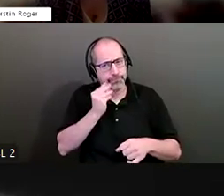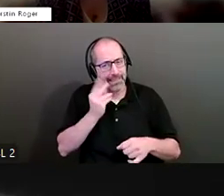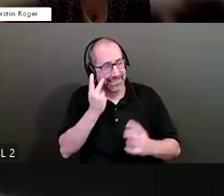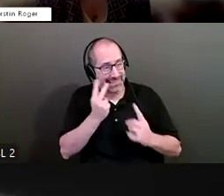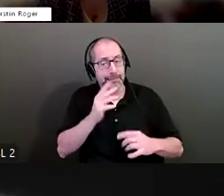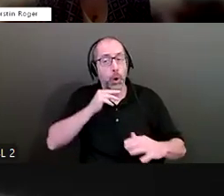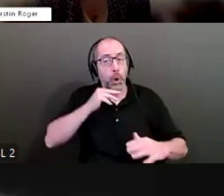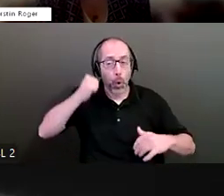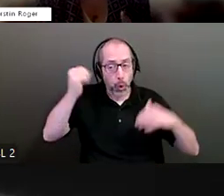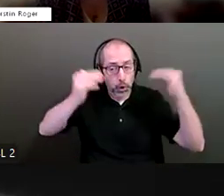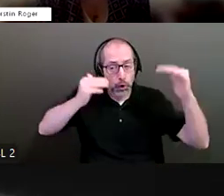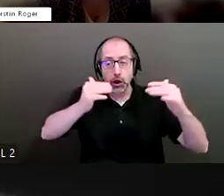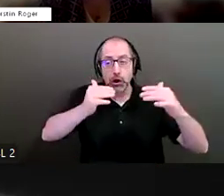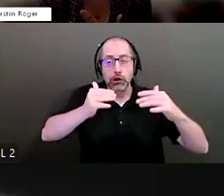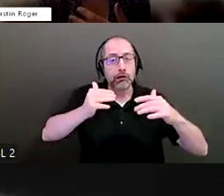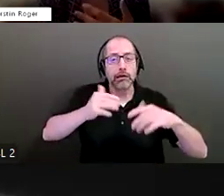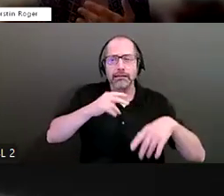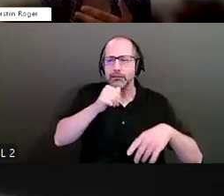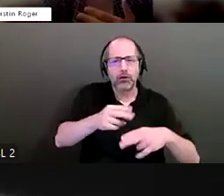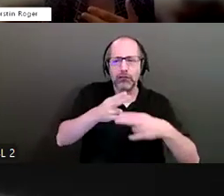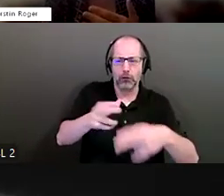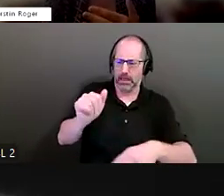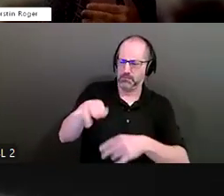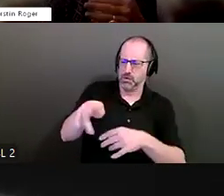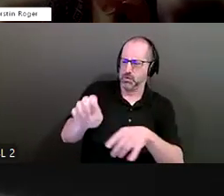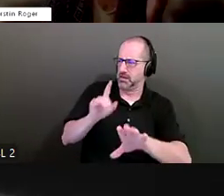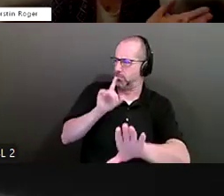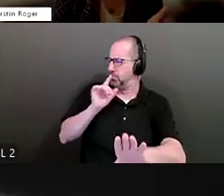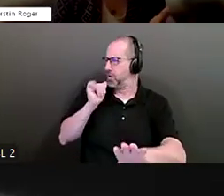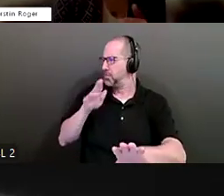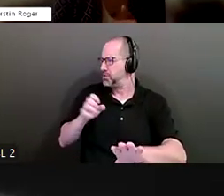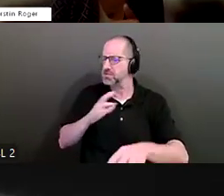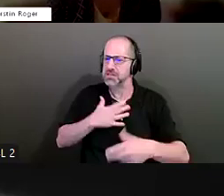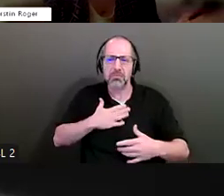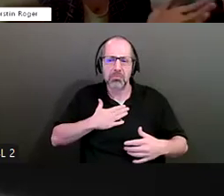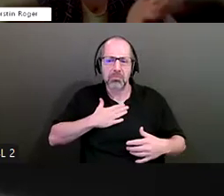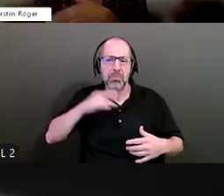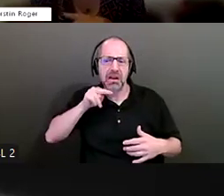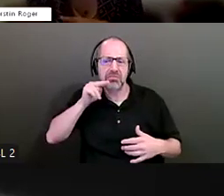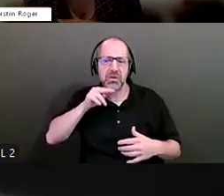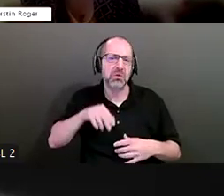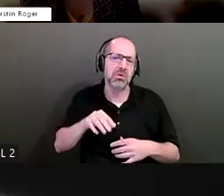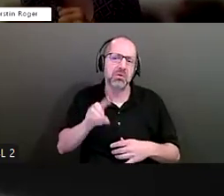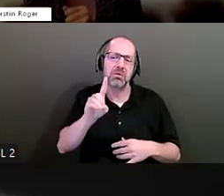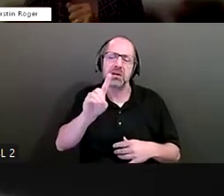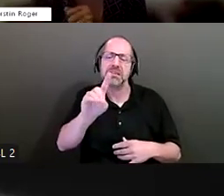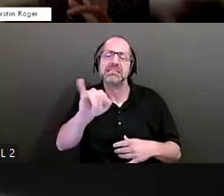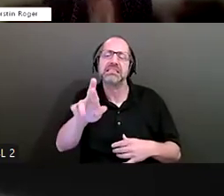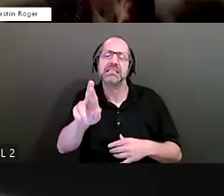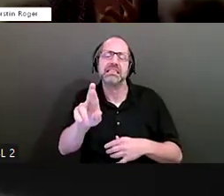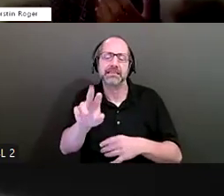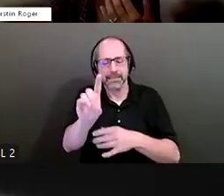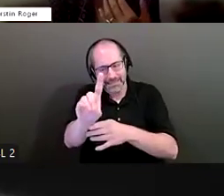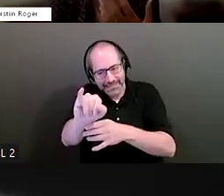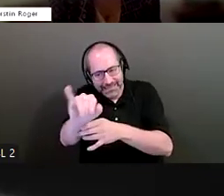always call it abuse. And so they might say, well, this, my nephew disrespected me, or there's some mistreatment, or I wasn't